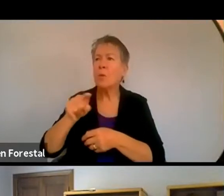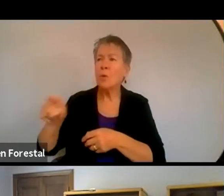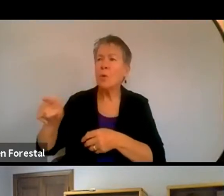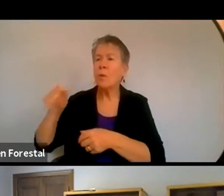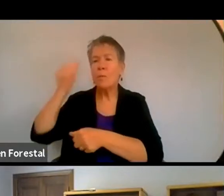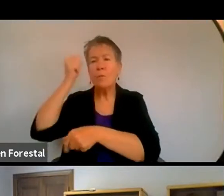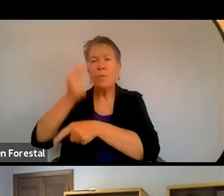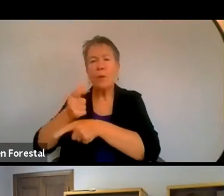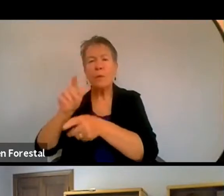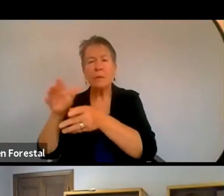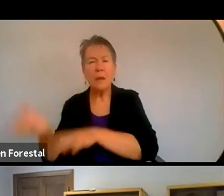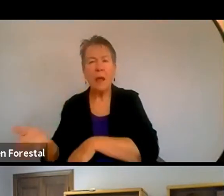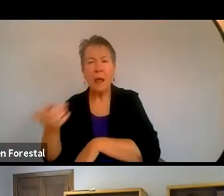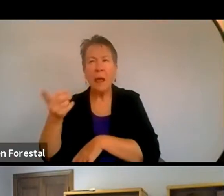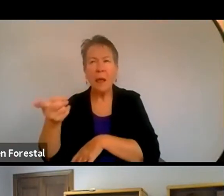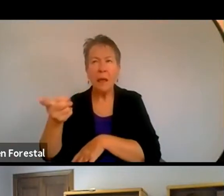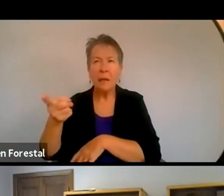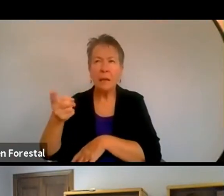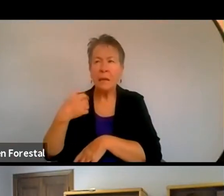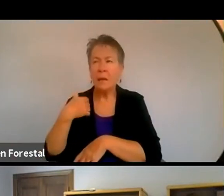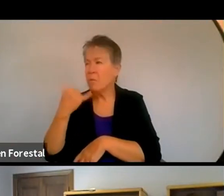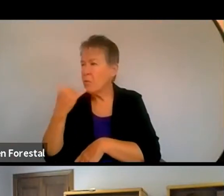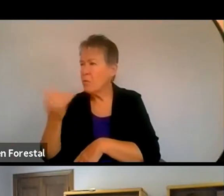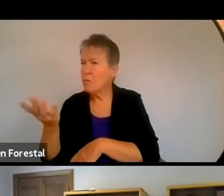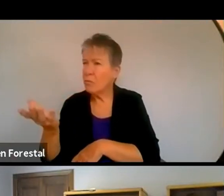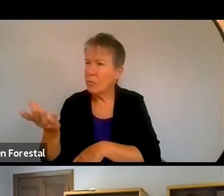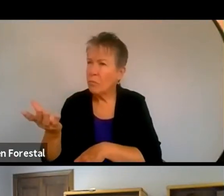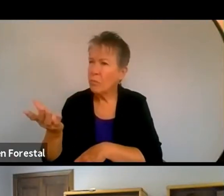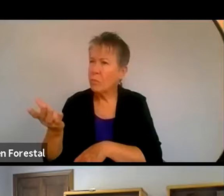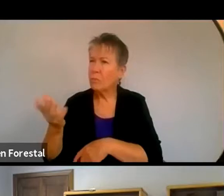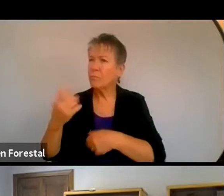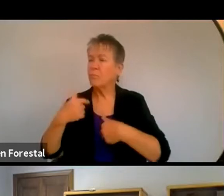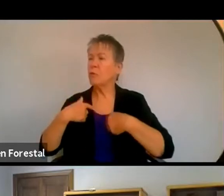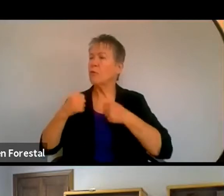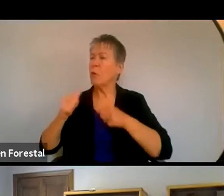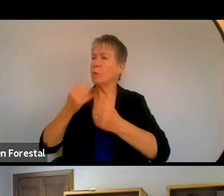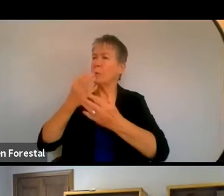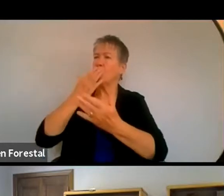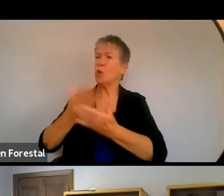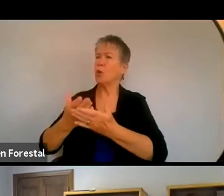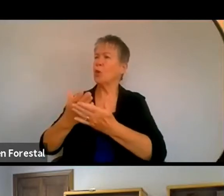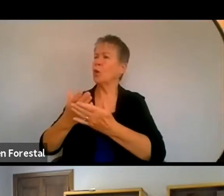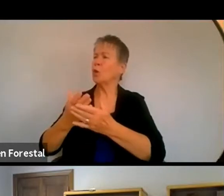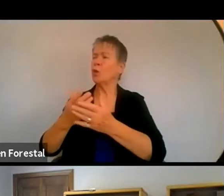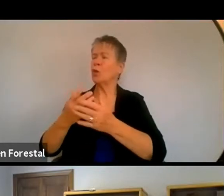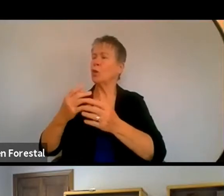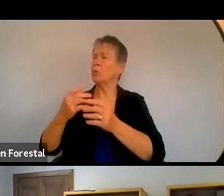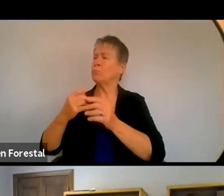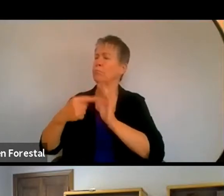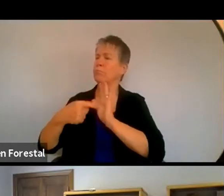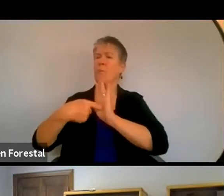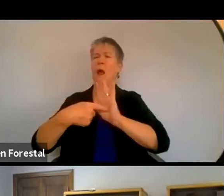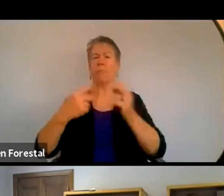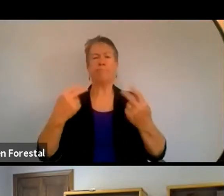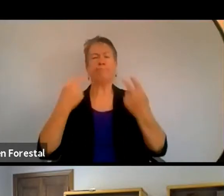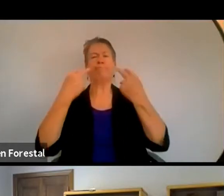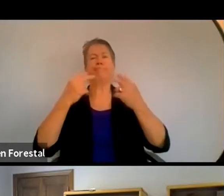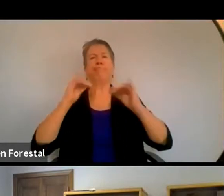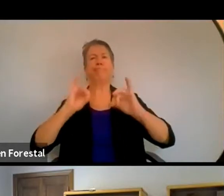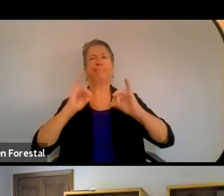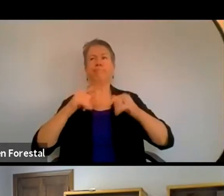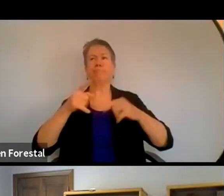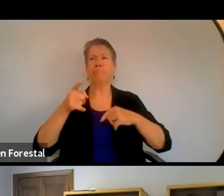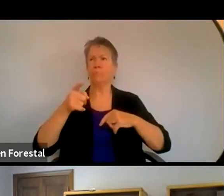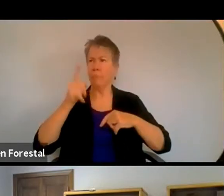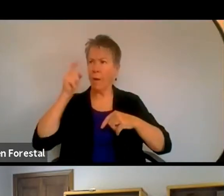can as a responsible role model. And it is also that I've lived through this, through a health